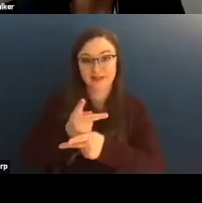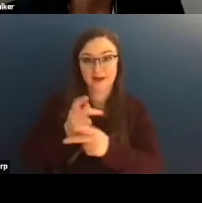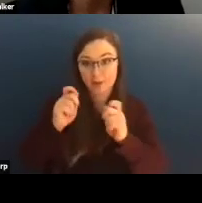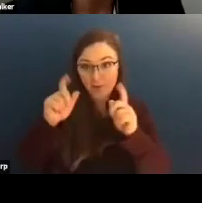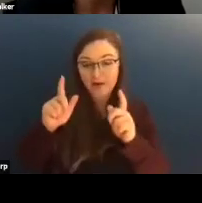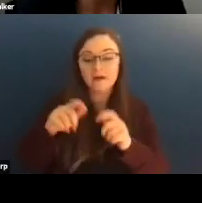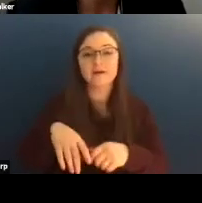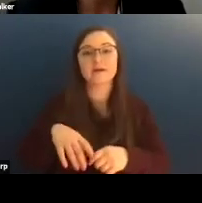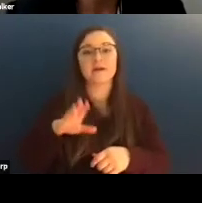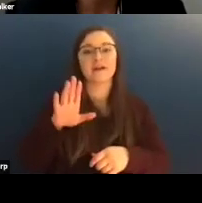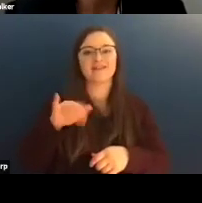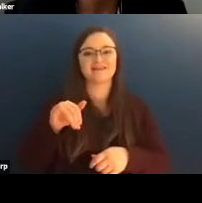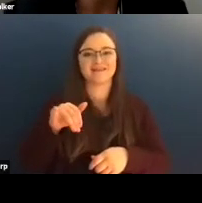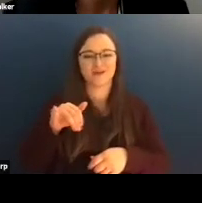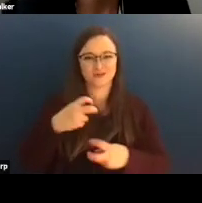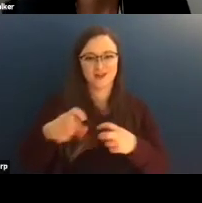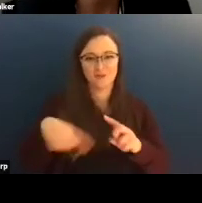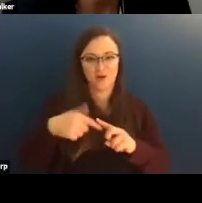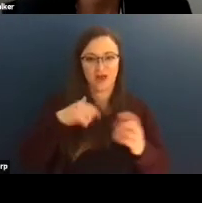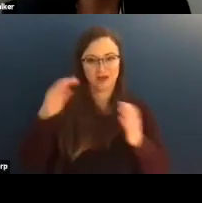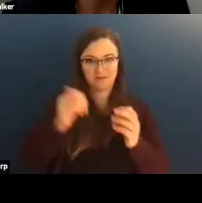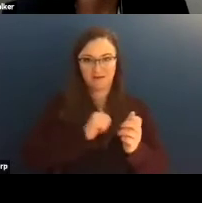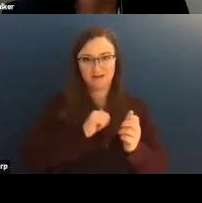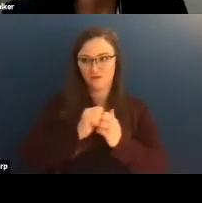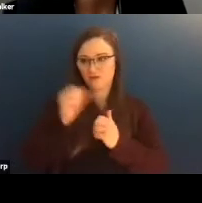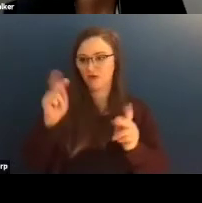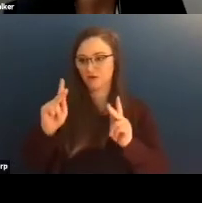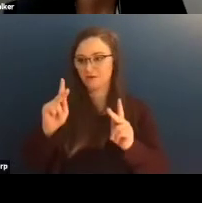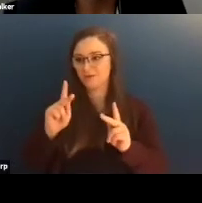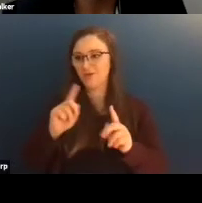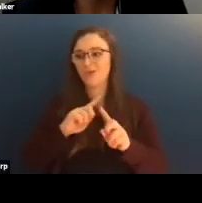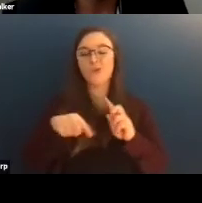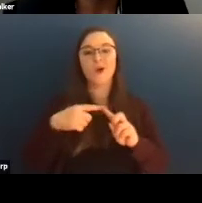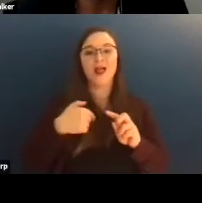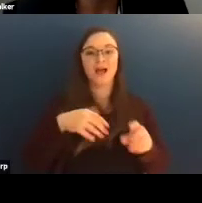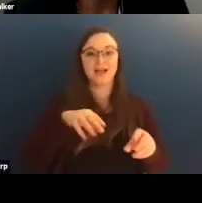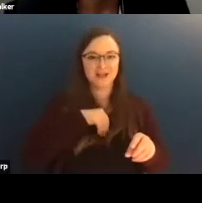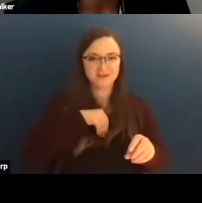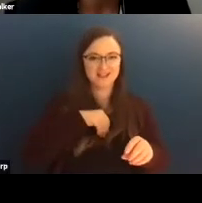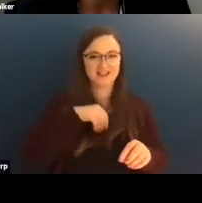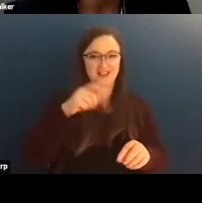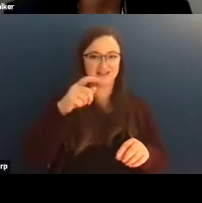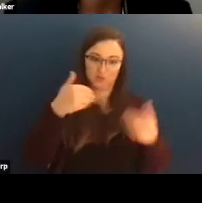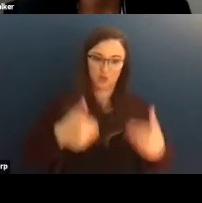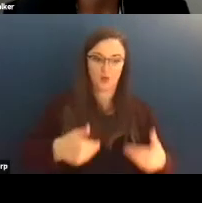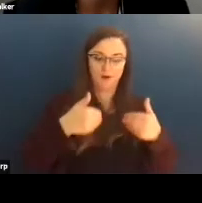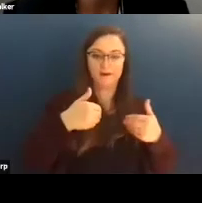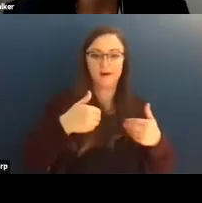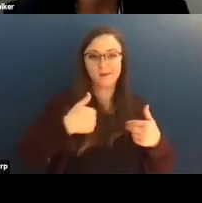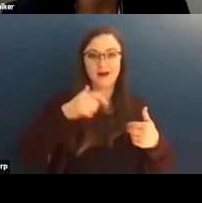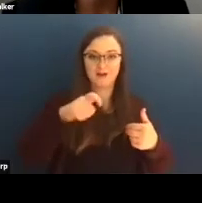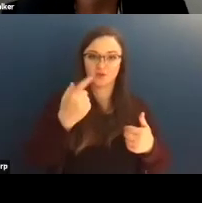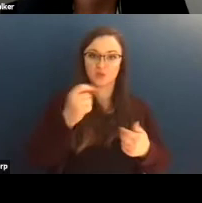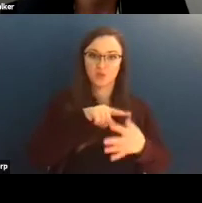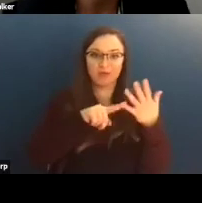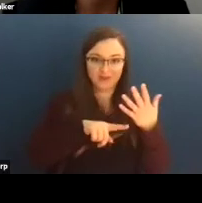when I did compare myself to other people. But when I finally accepted, this is where I am, this is what I need to do to succeed, independent of what everyone else was